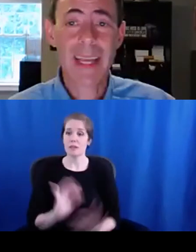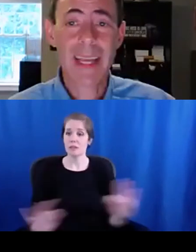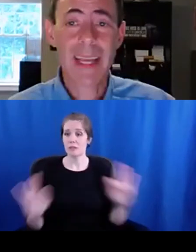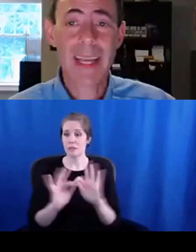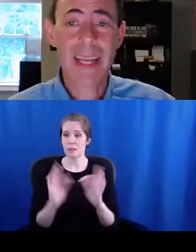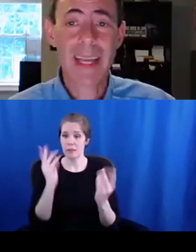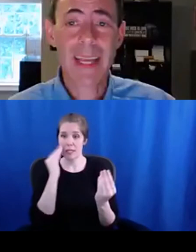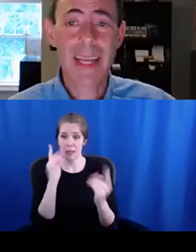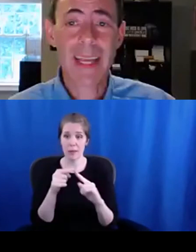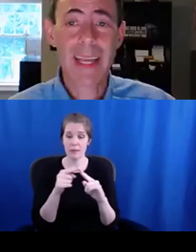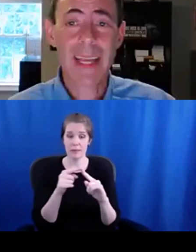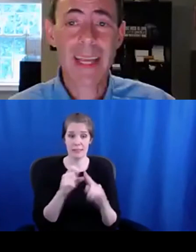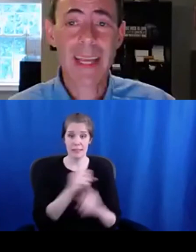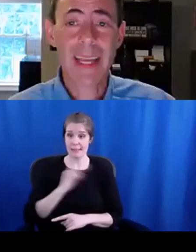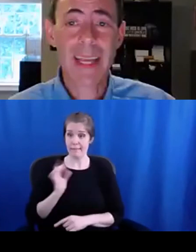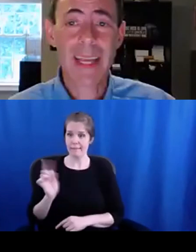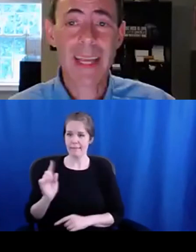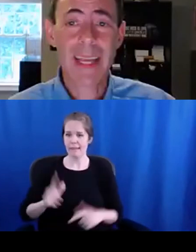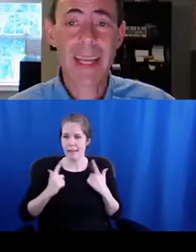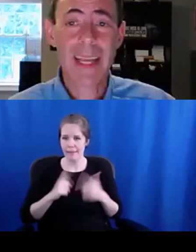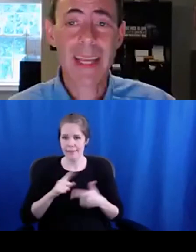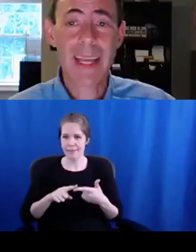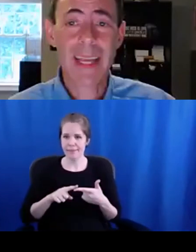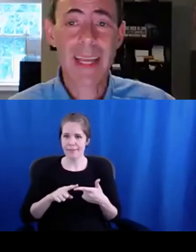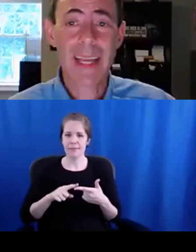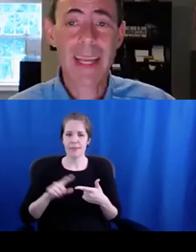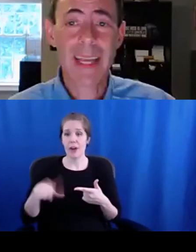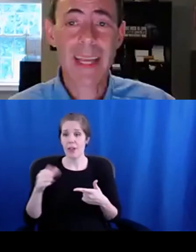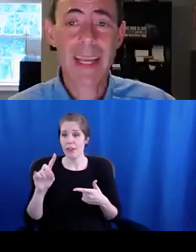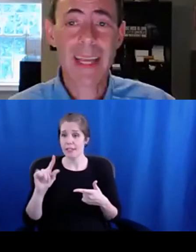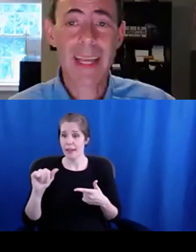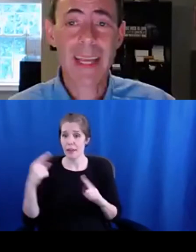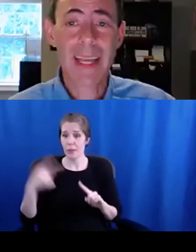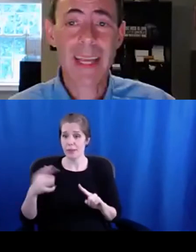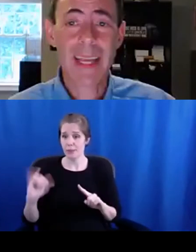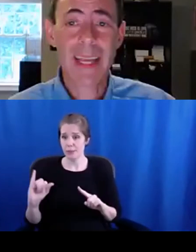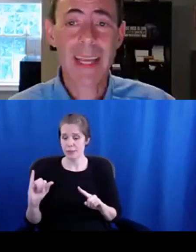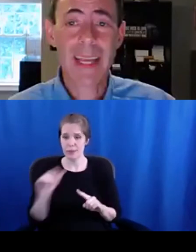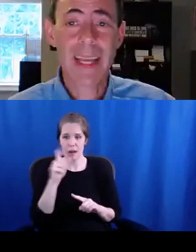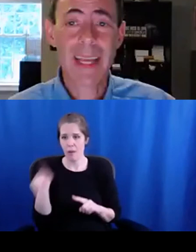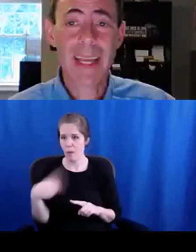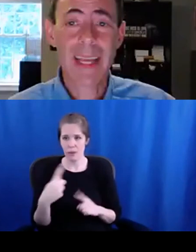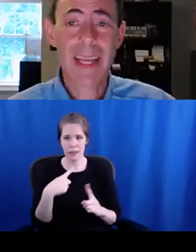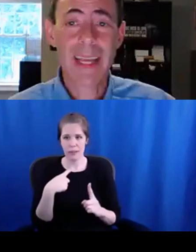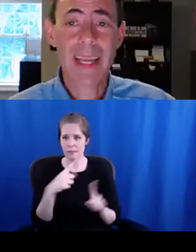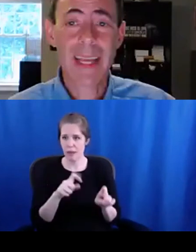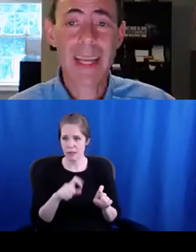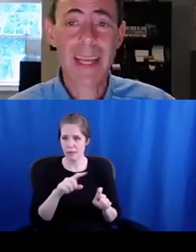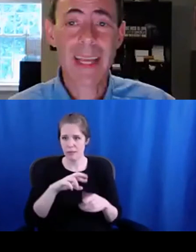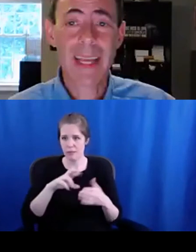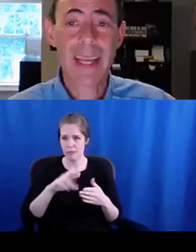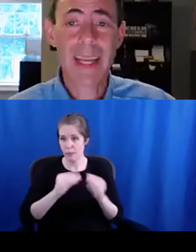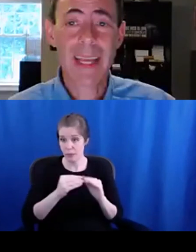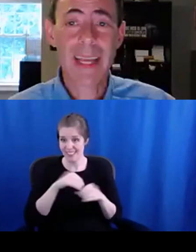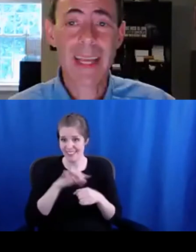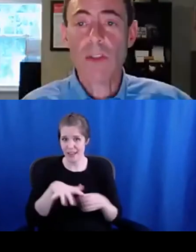staff live and to consider other data points beyond just the test positivity rate, like perhaps the 7-day rolling incident rates